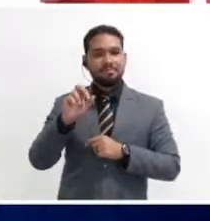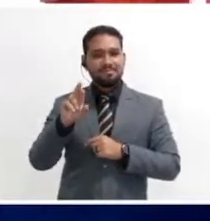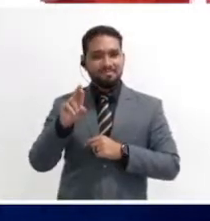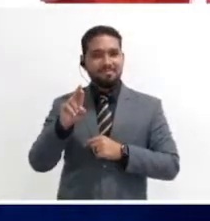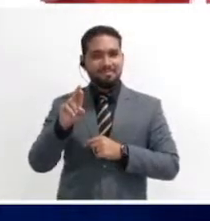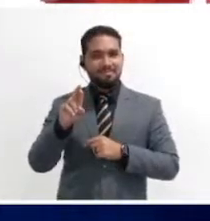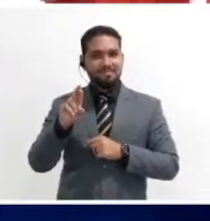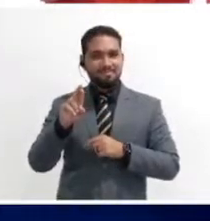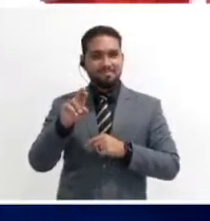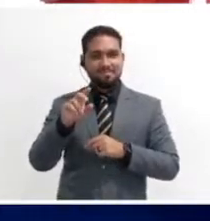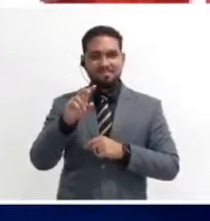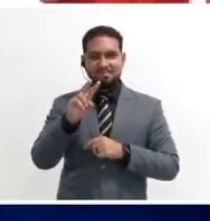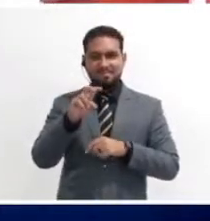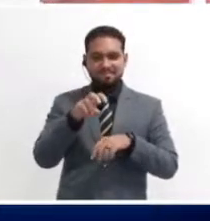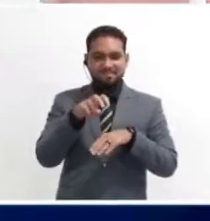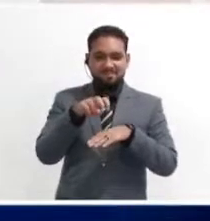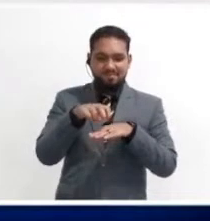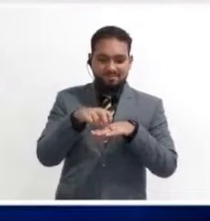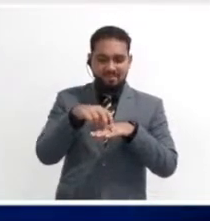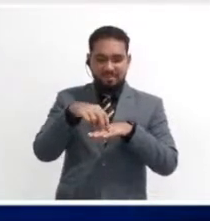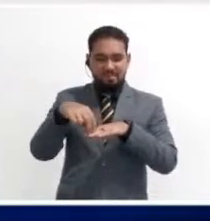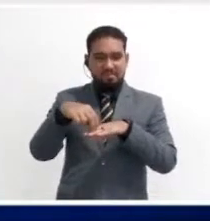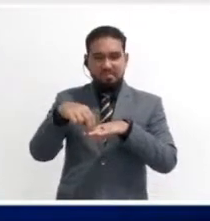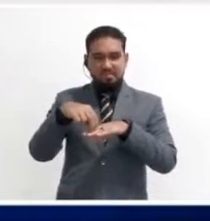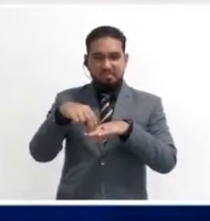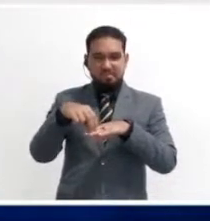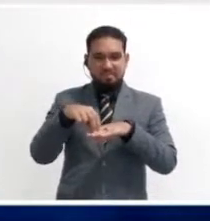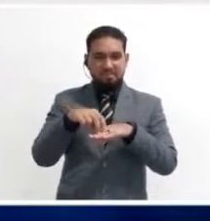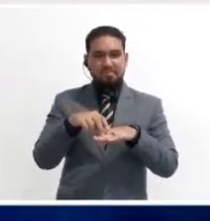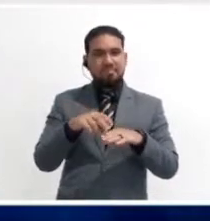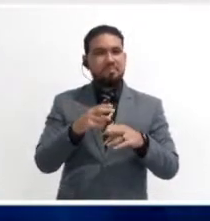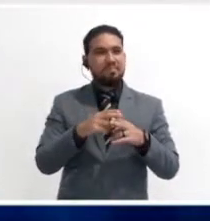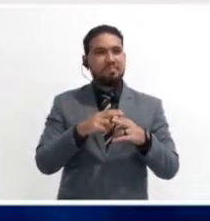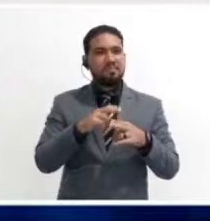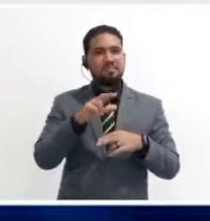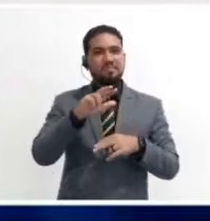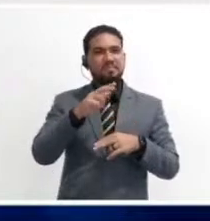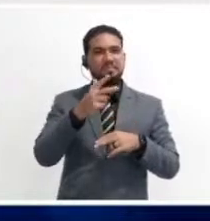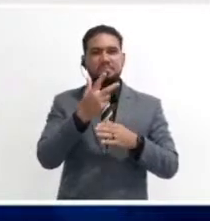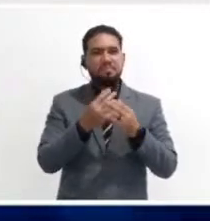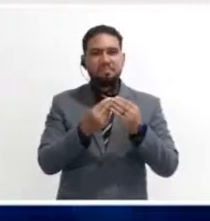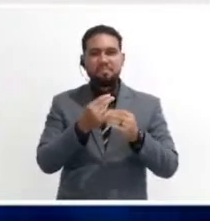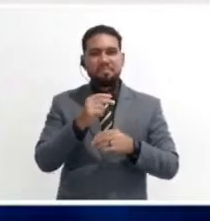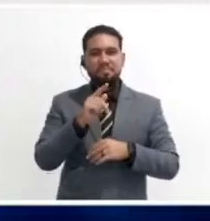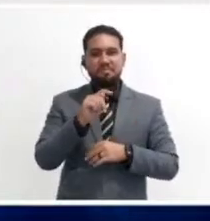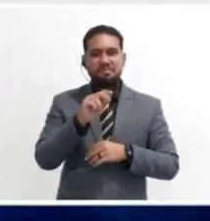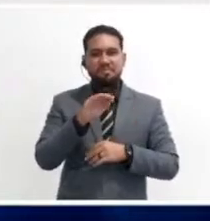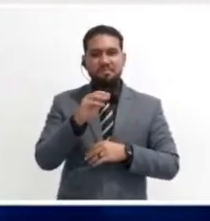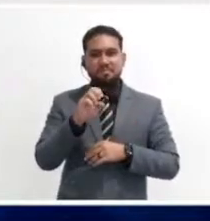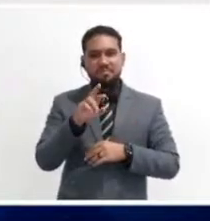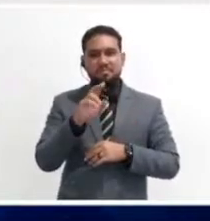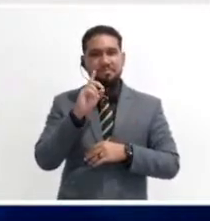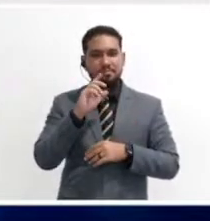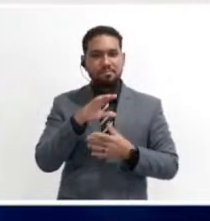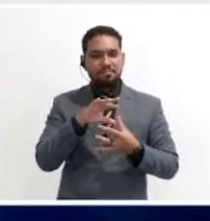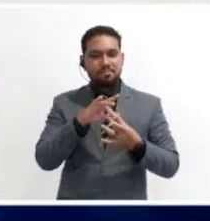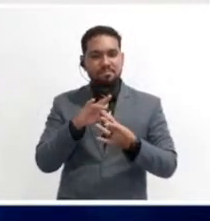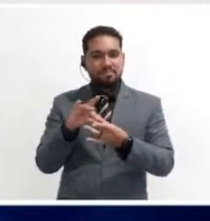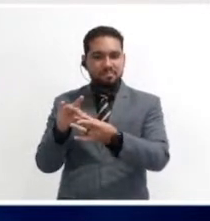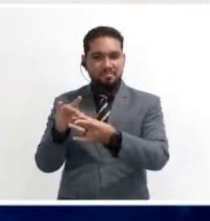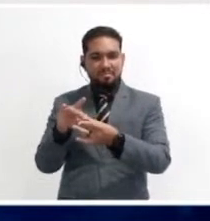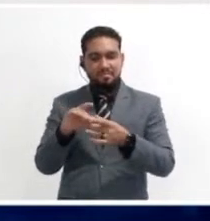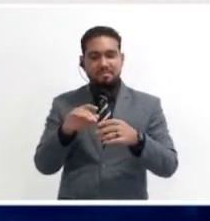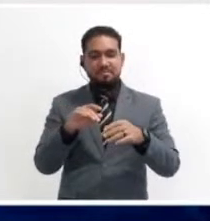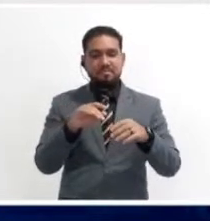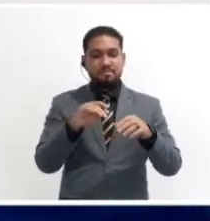form. So as you recall, that lead frame is all a planar piece of